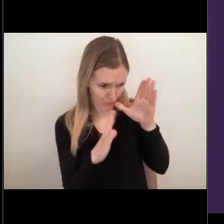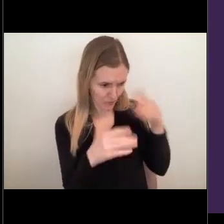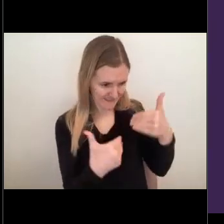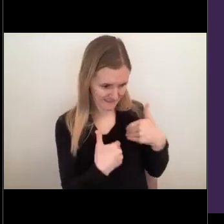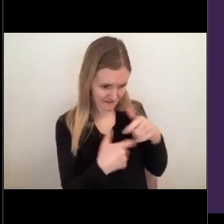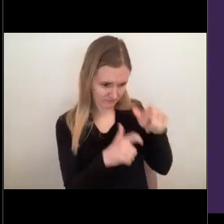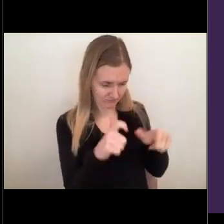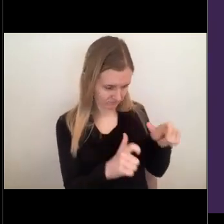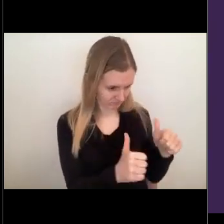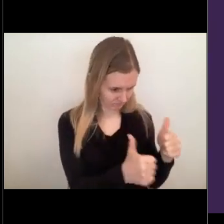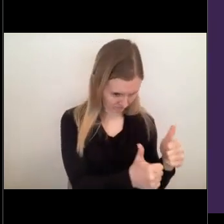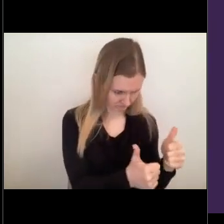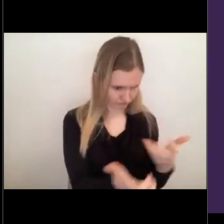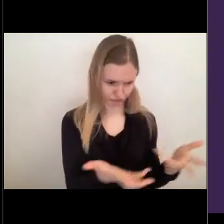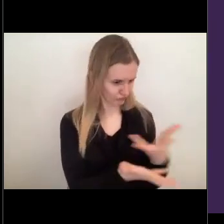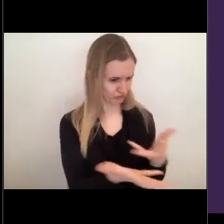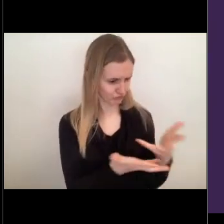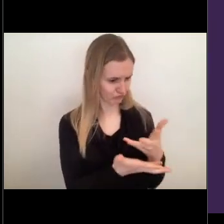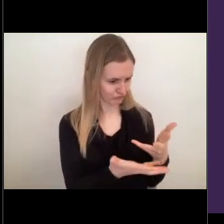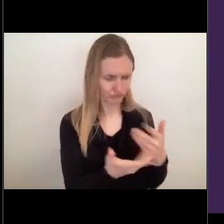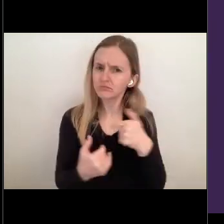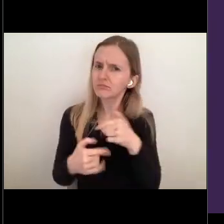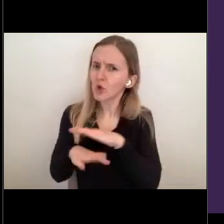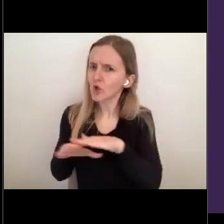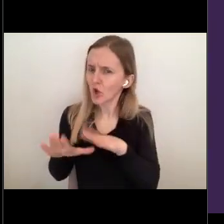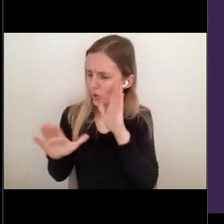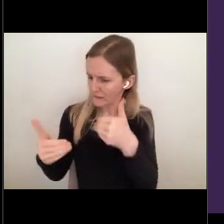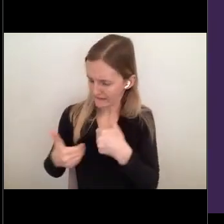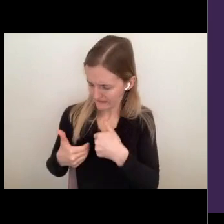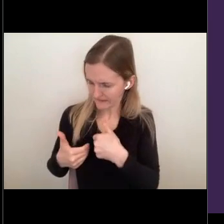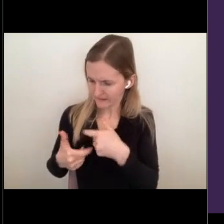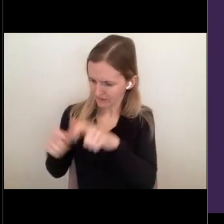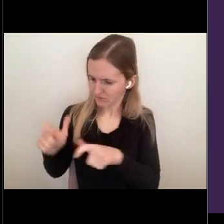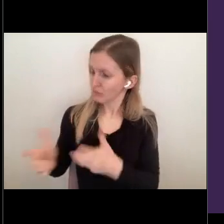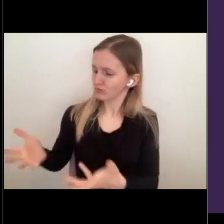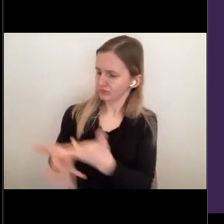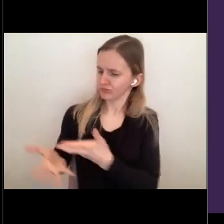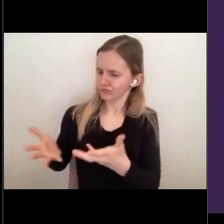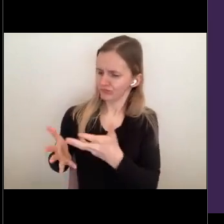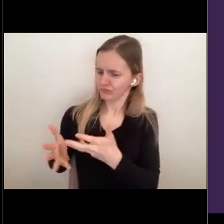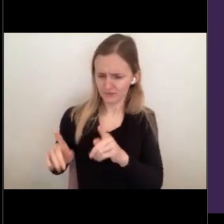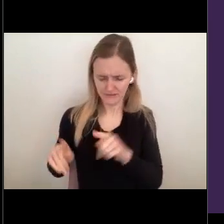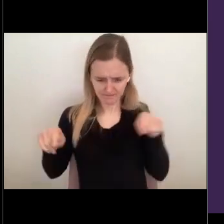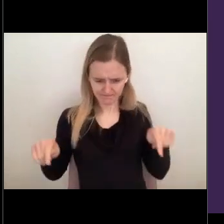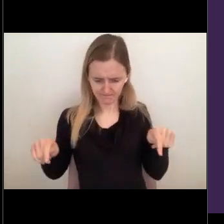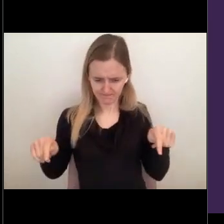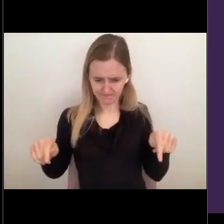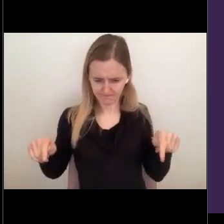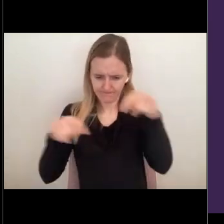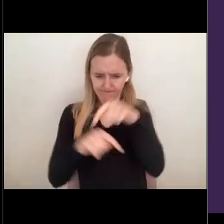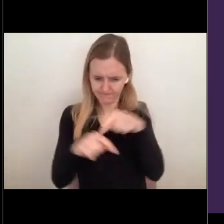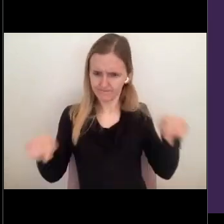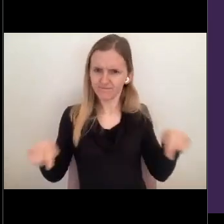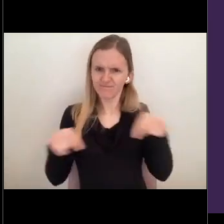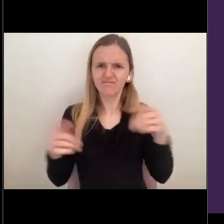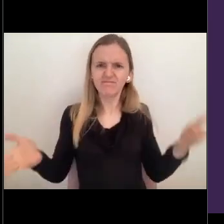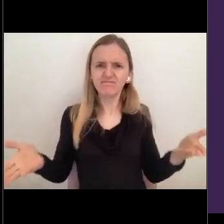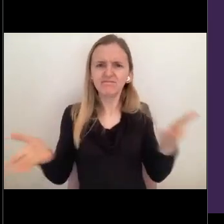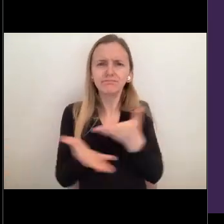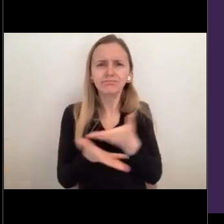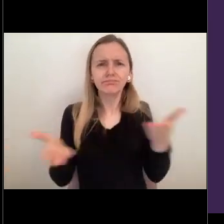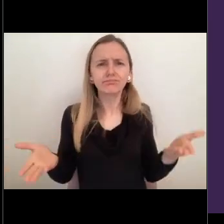there's a problem happening here, why then are we singling out just one person